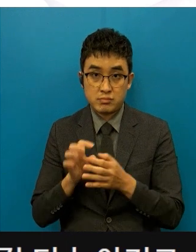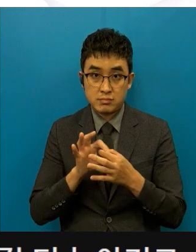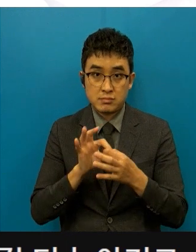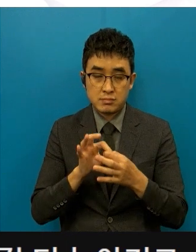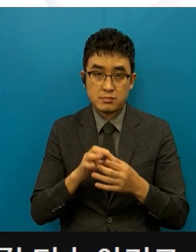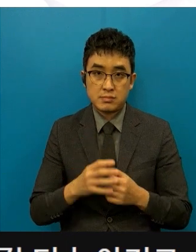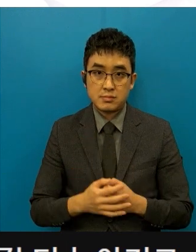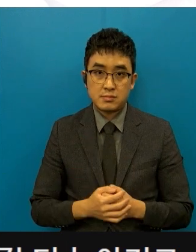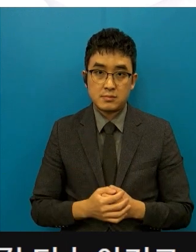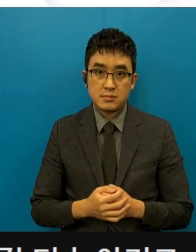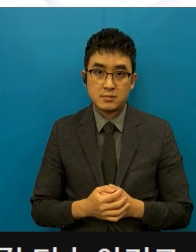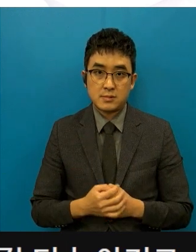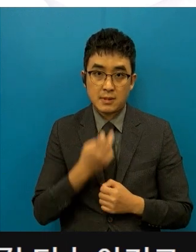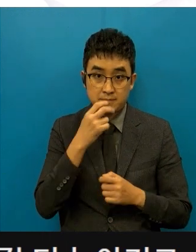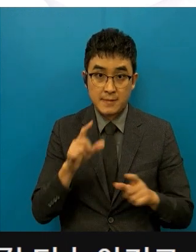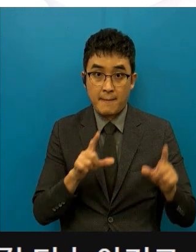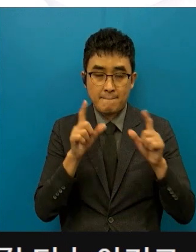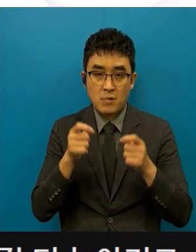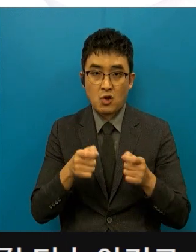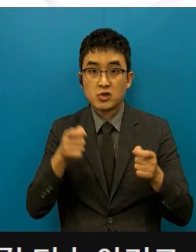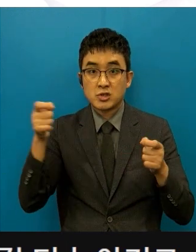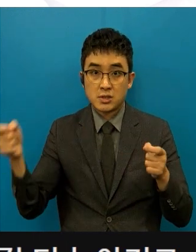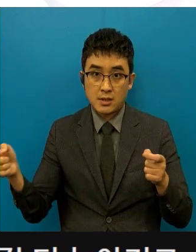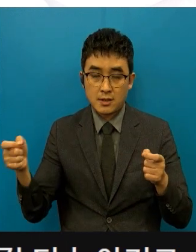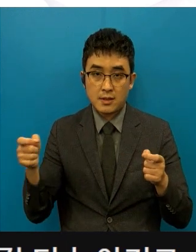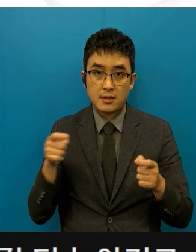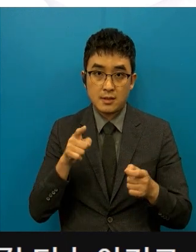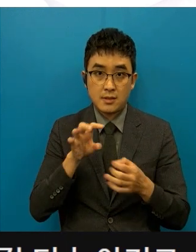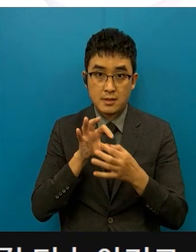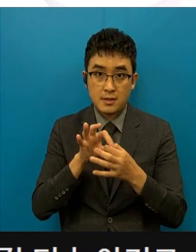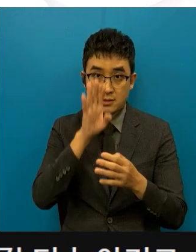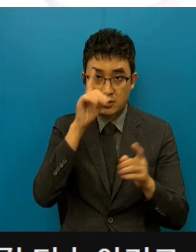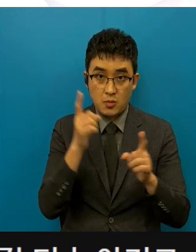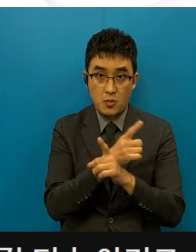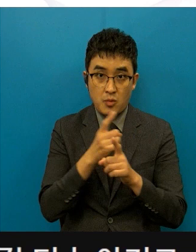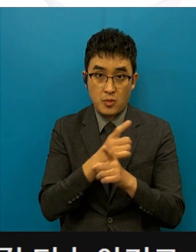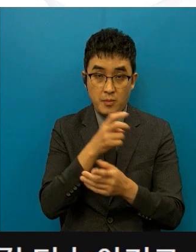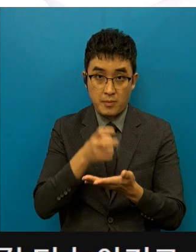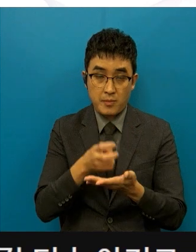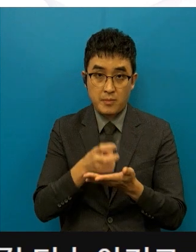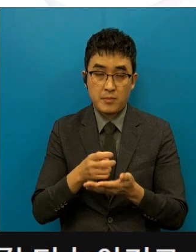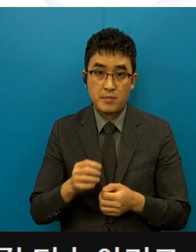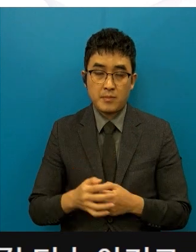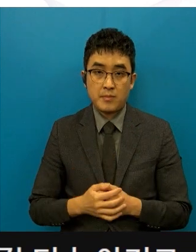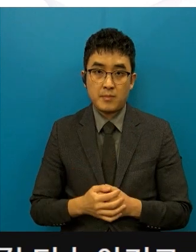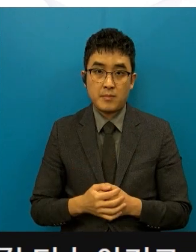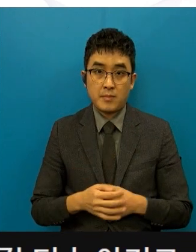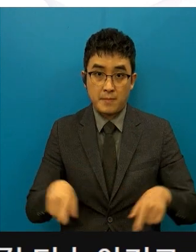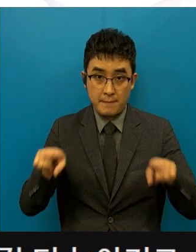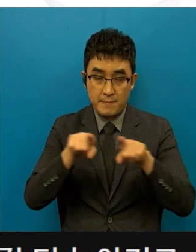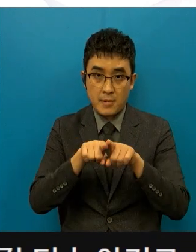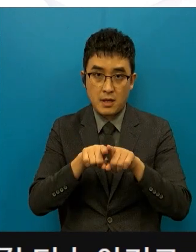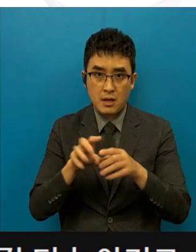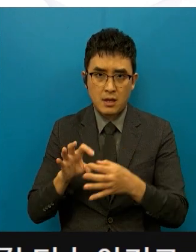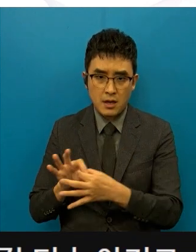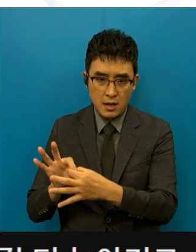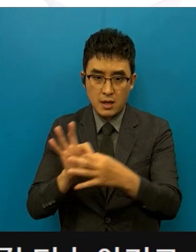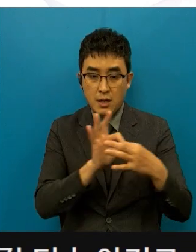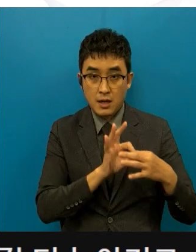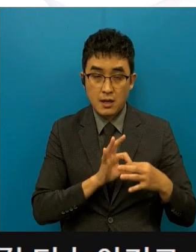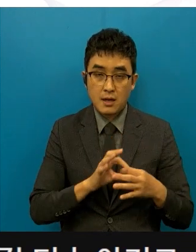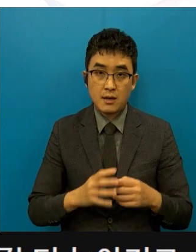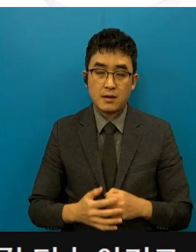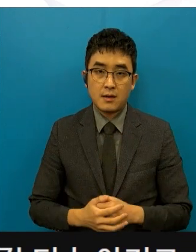act still leads to the outcome of hastening the moment of death to some extent. In academia, this